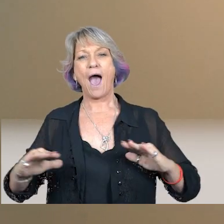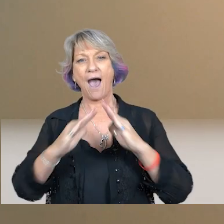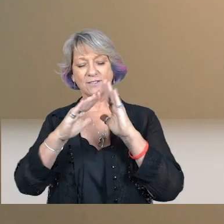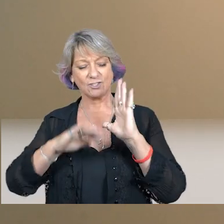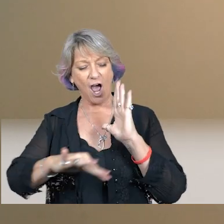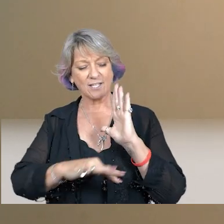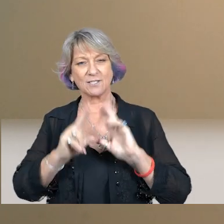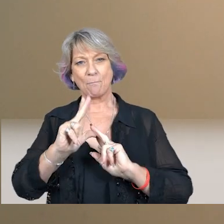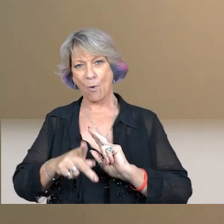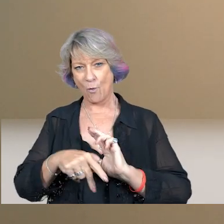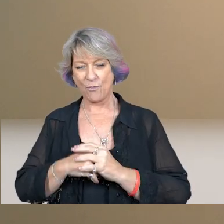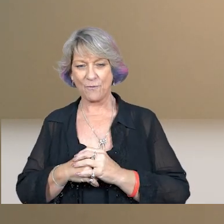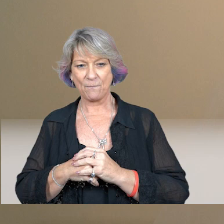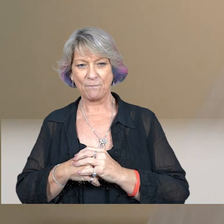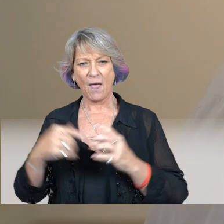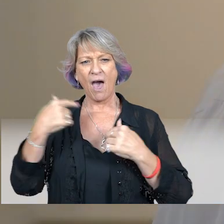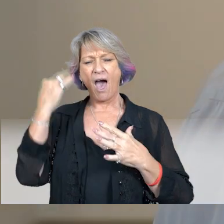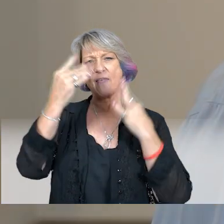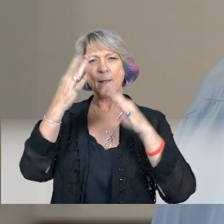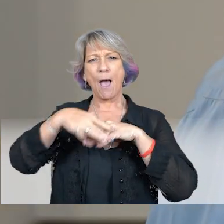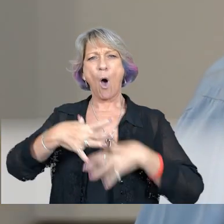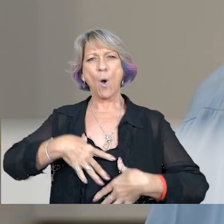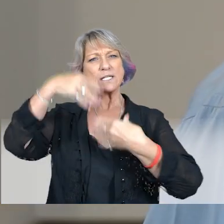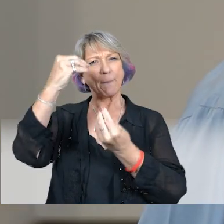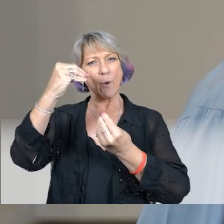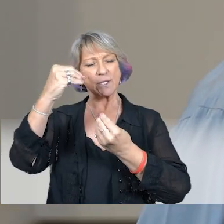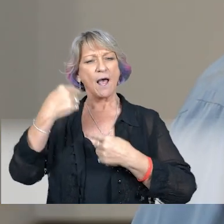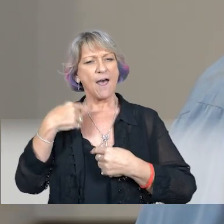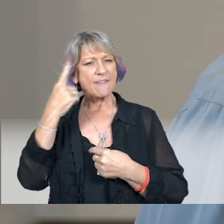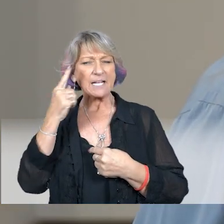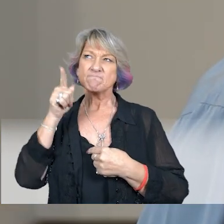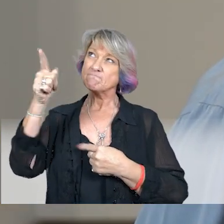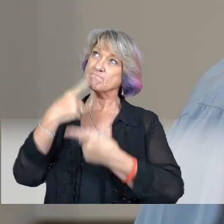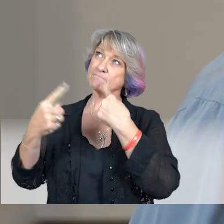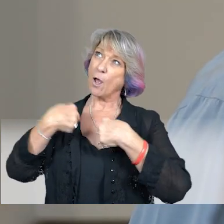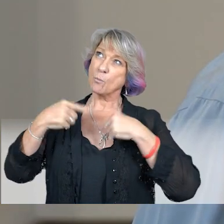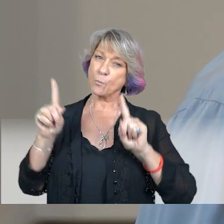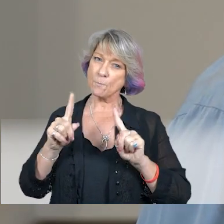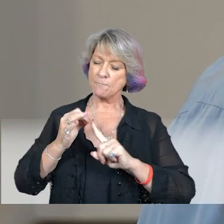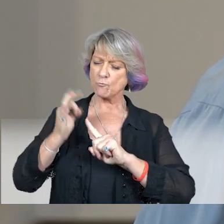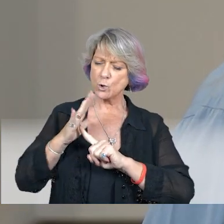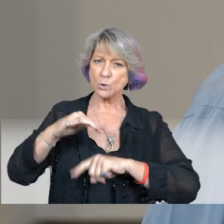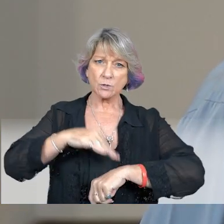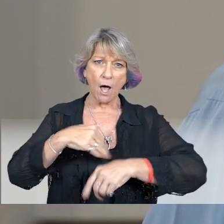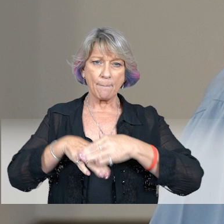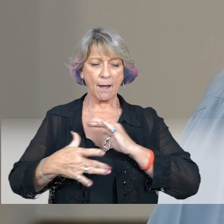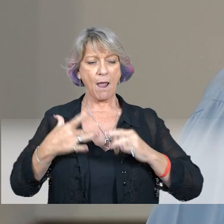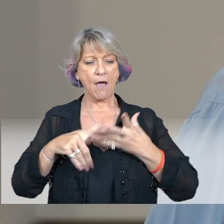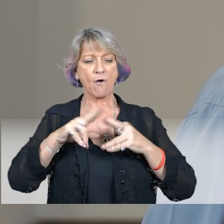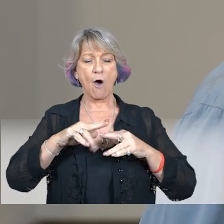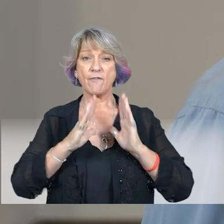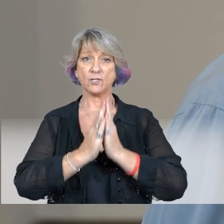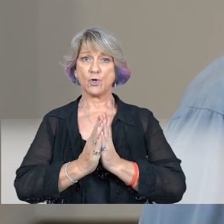from the Archdiocese of Perth. When I think about what the Holy Spirit is saying to us in the Church at this crucial time in the